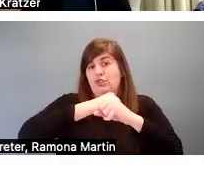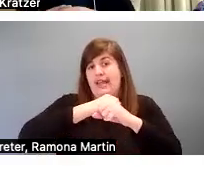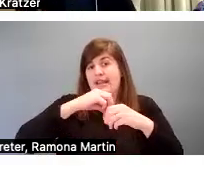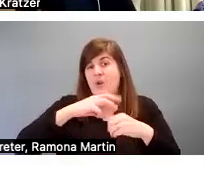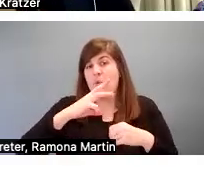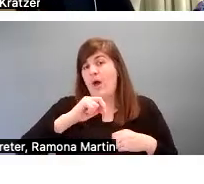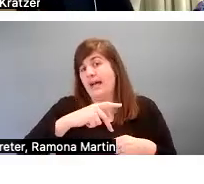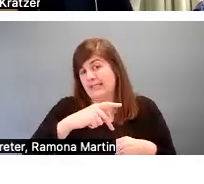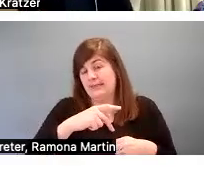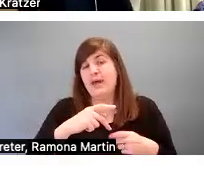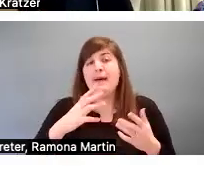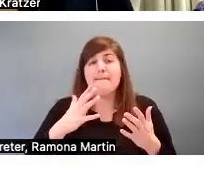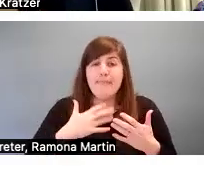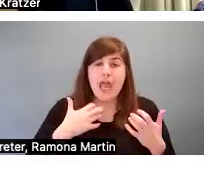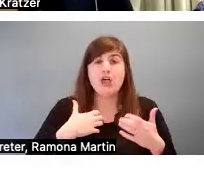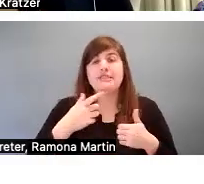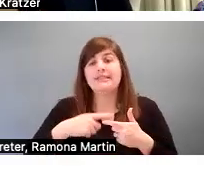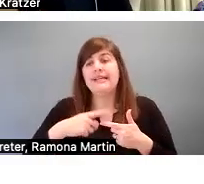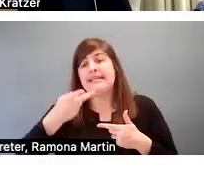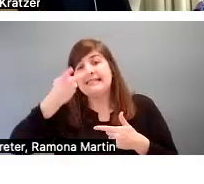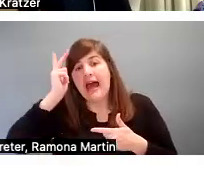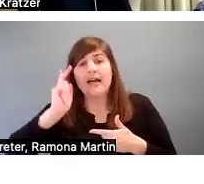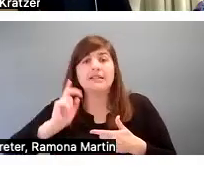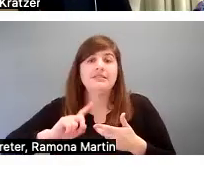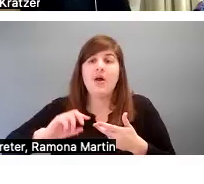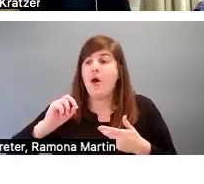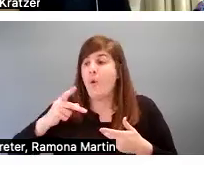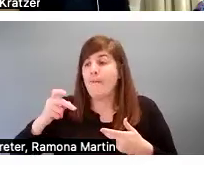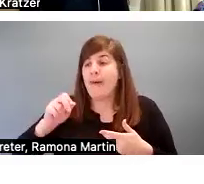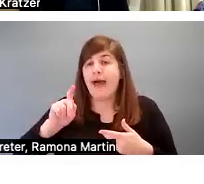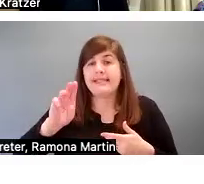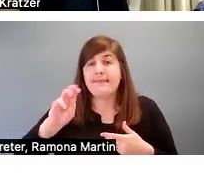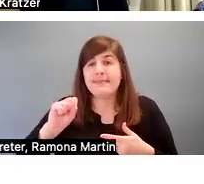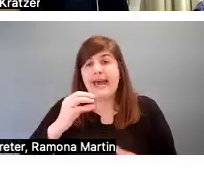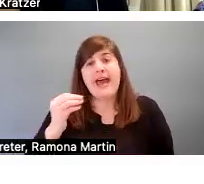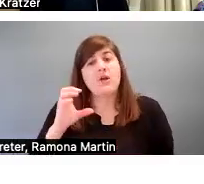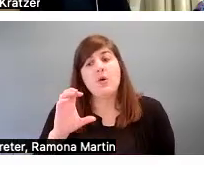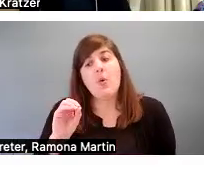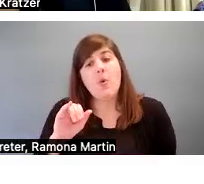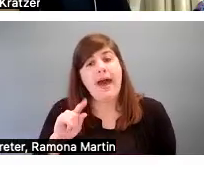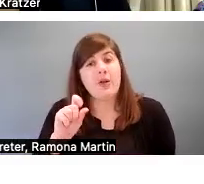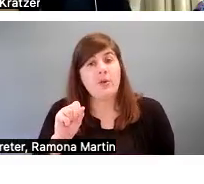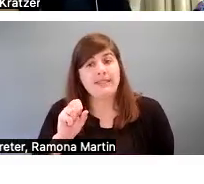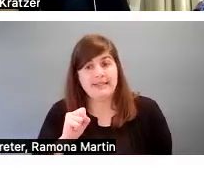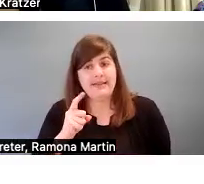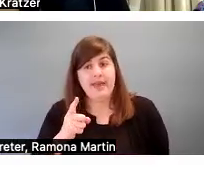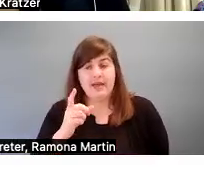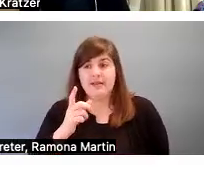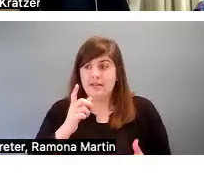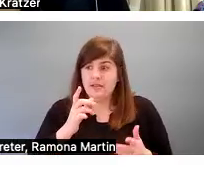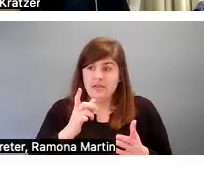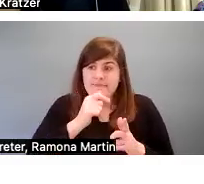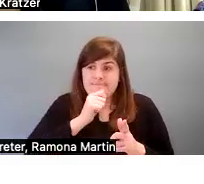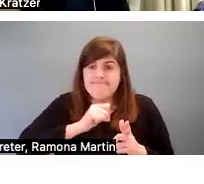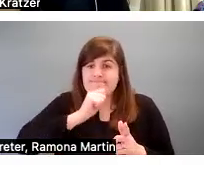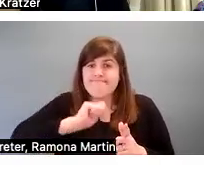yummy treat for bears, skunks, raccoons, opossums, and coyotes. These mammals eagerly brave hundreds of stings